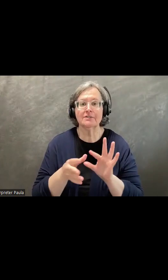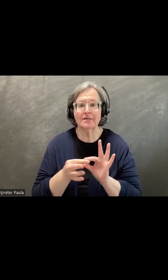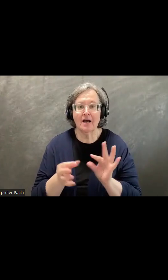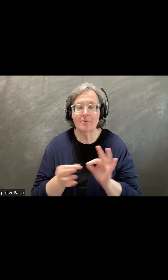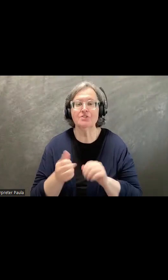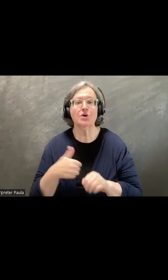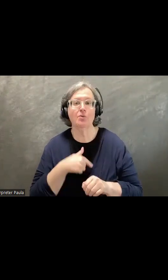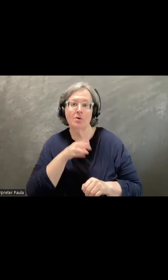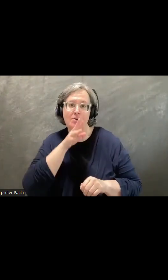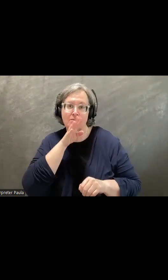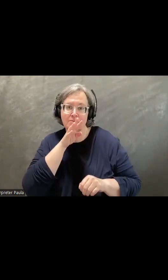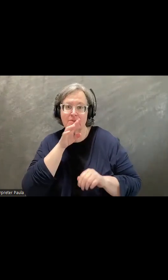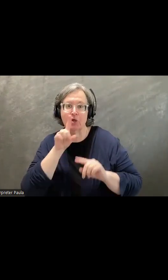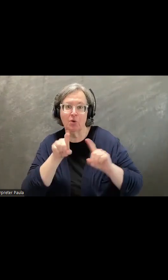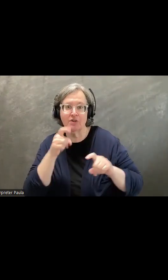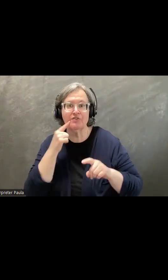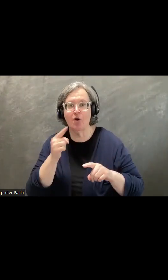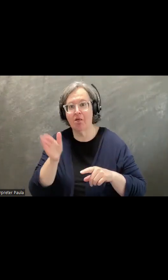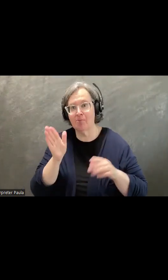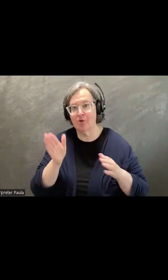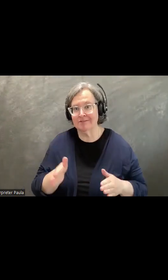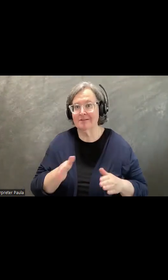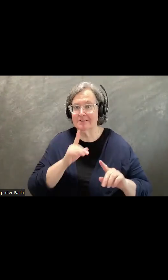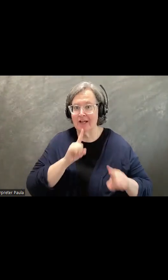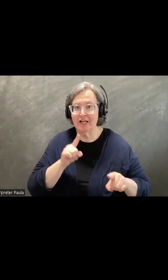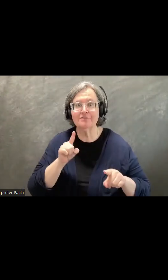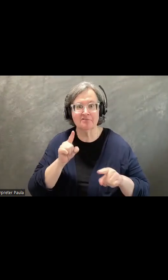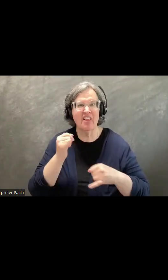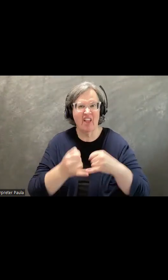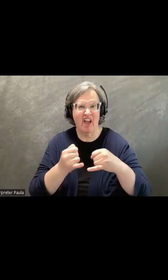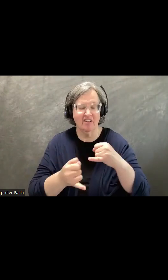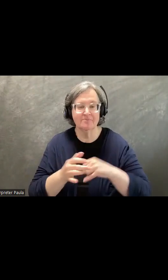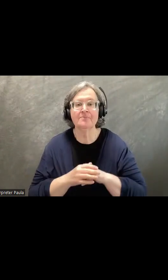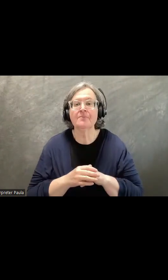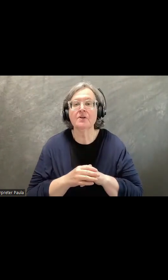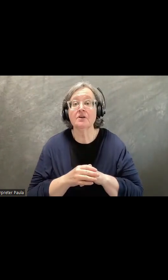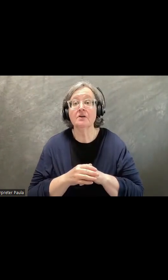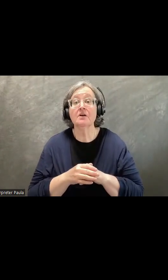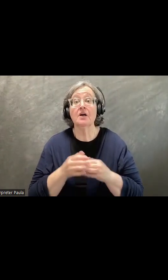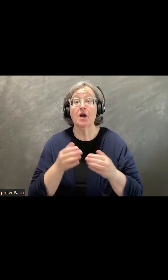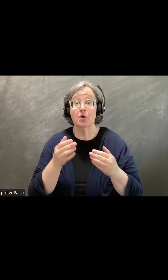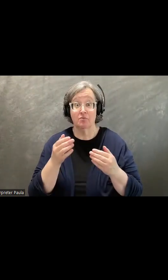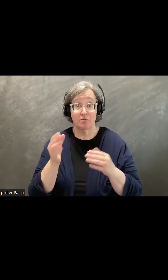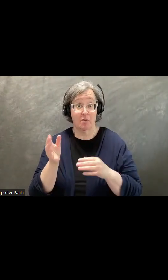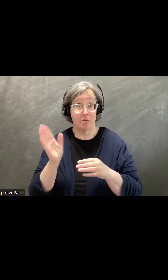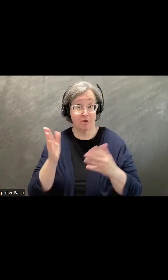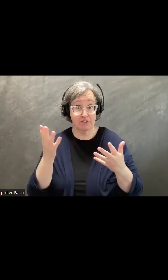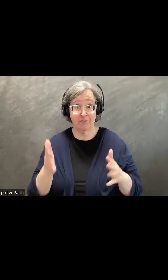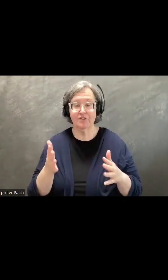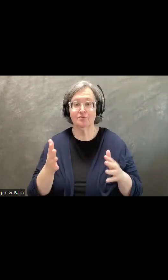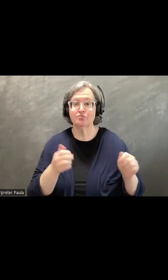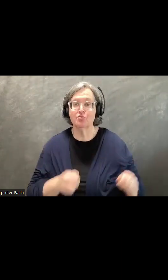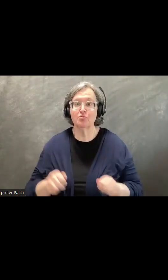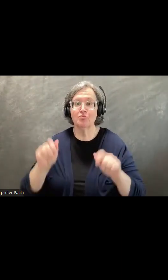asked out loud for the presenters to answer at the end of the presentation. When the presentation ends today, a brief survey will show in your